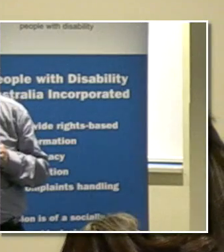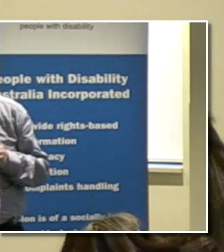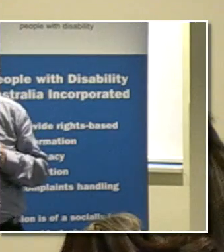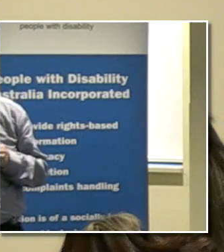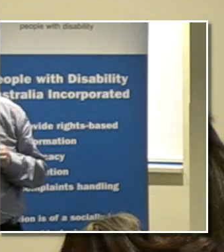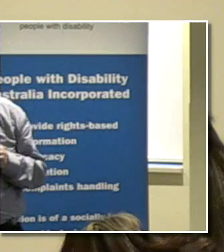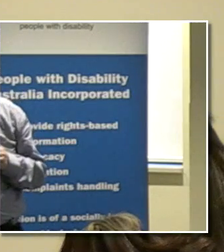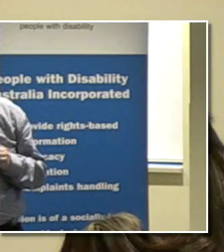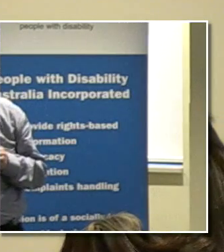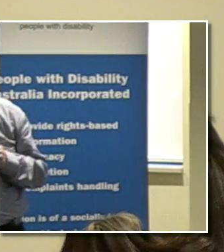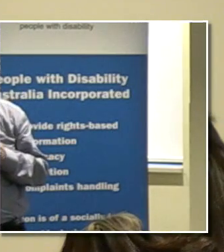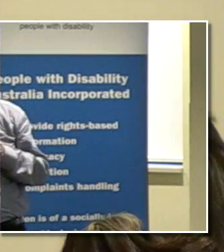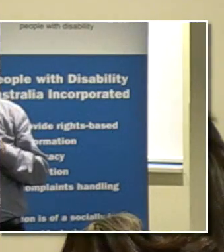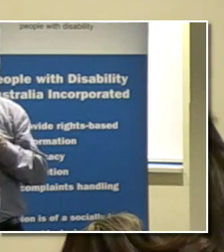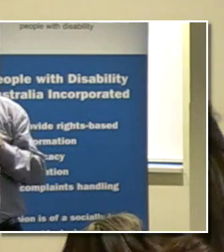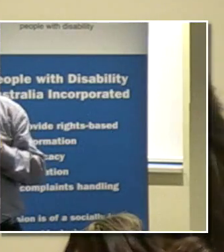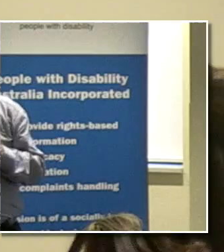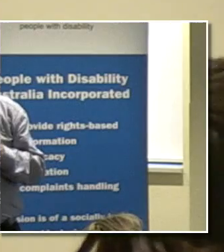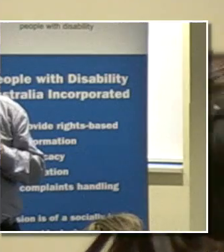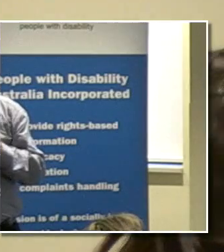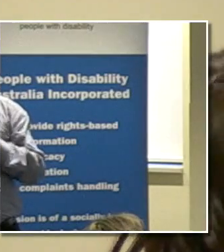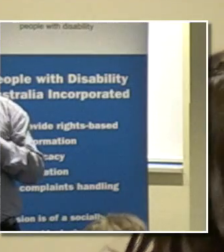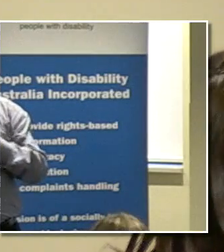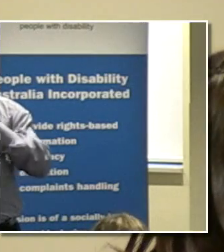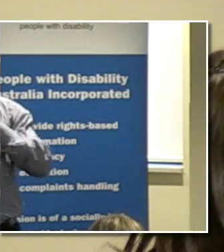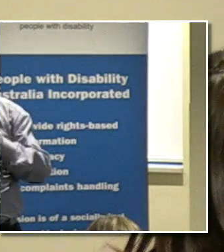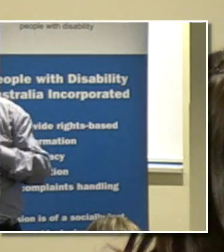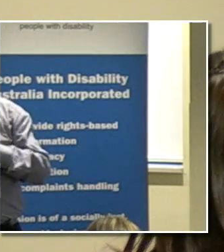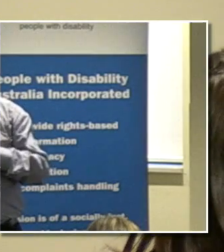enjoyed my life there, but I had wonderful